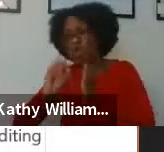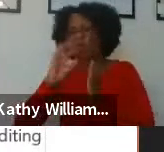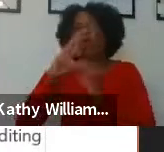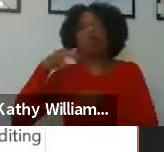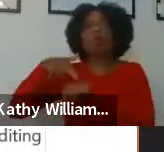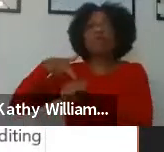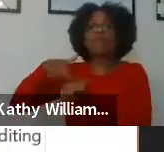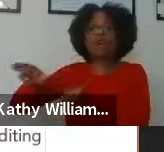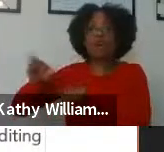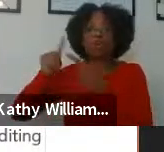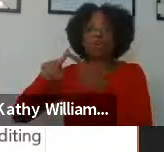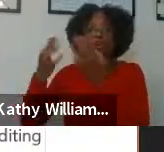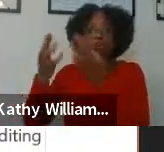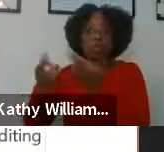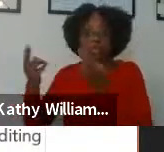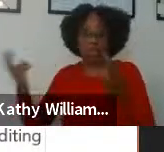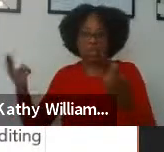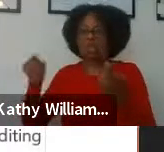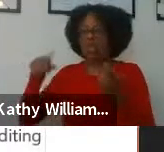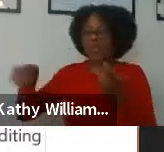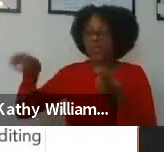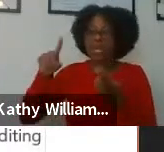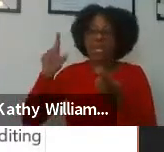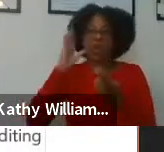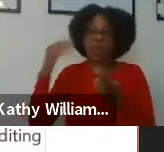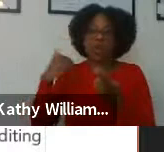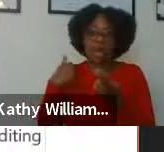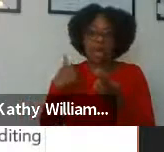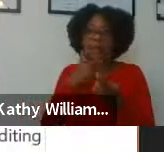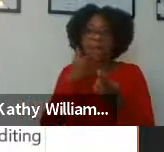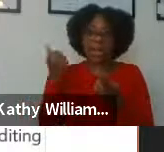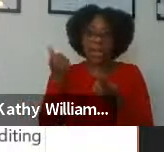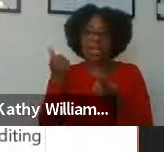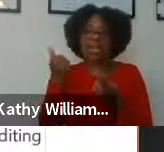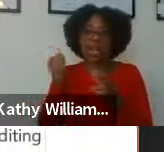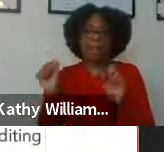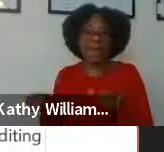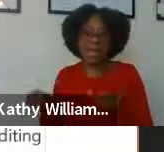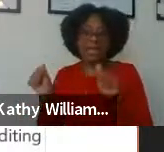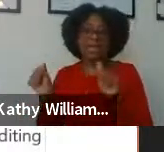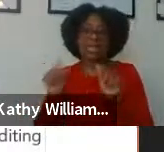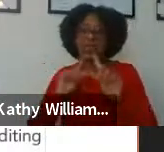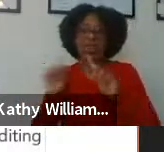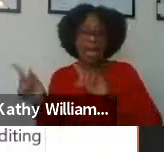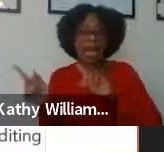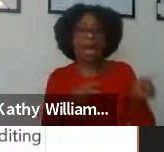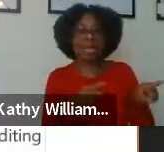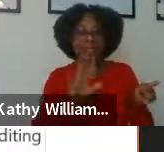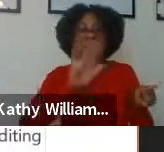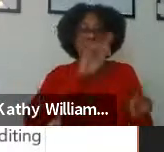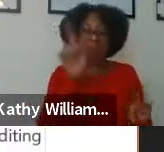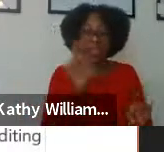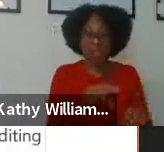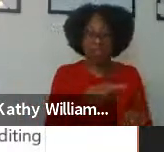resource that would have a better ability to answer a question that we didn't feel we could.